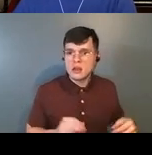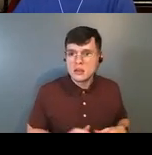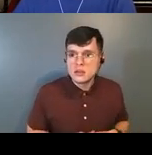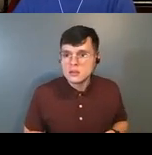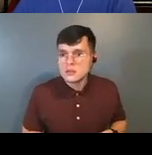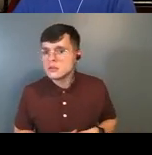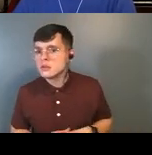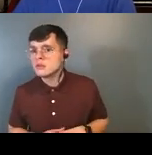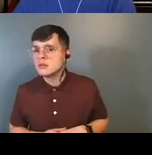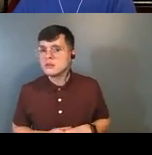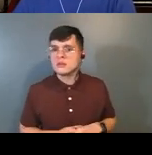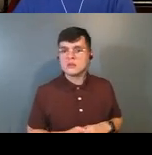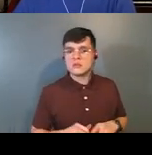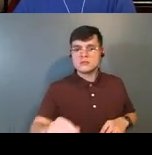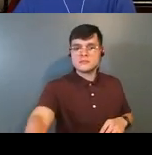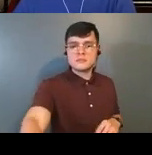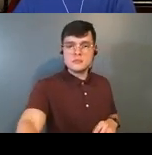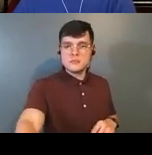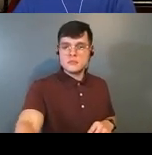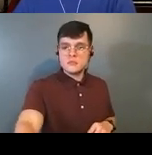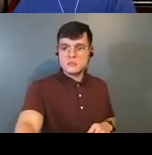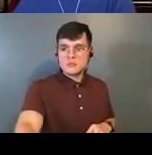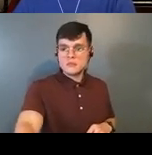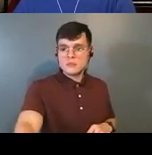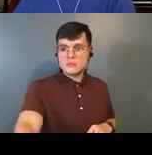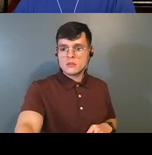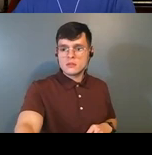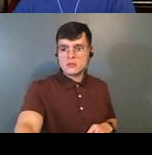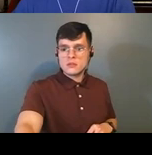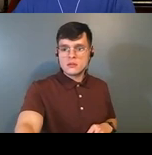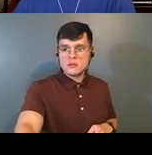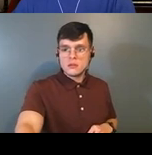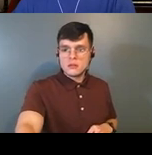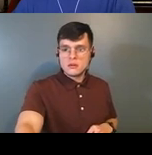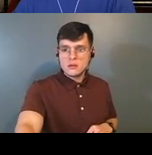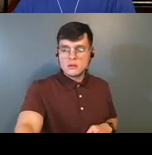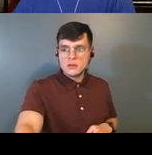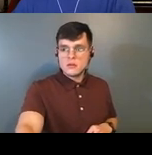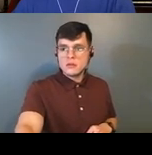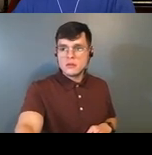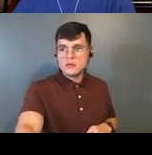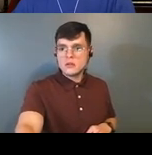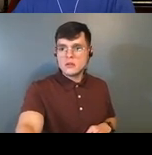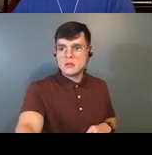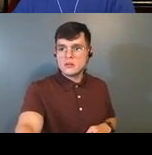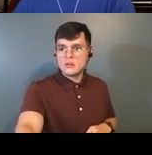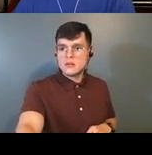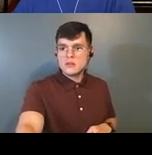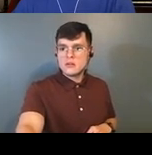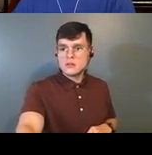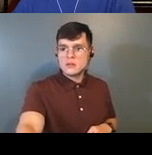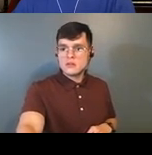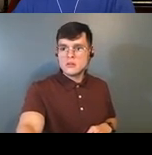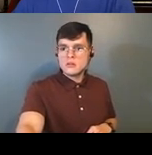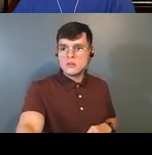You click on BMW, comma, all other facets. Okay. Refresh to show only relevant